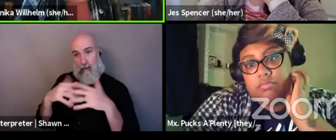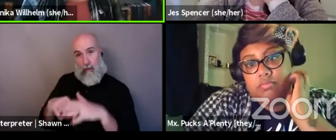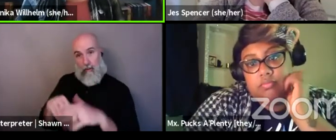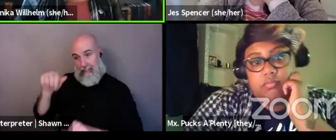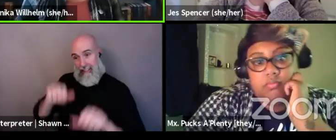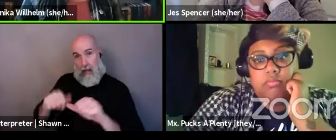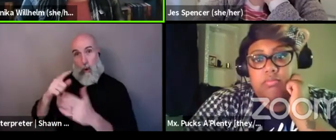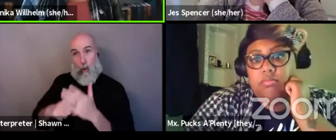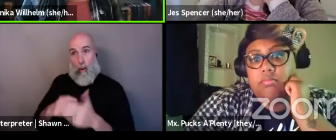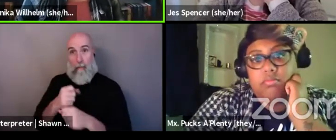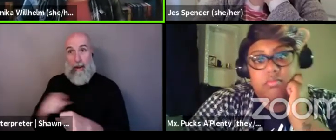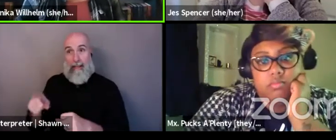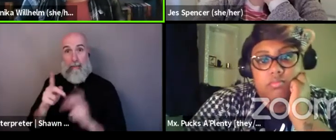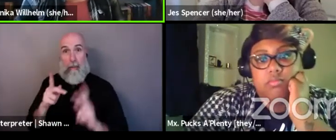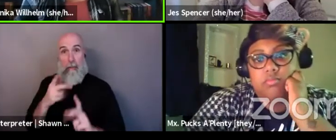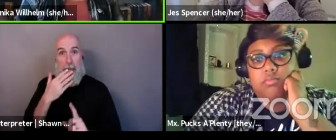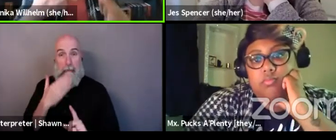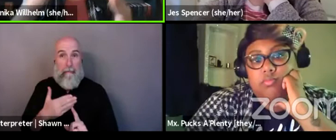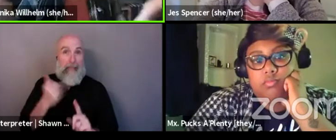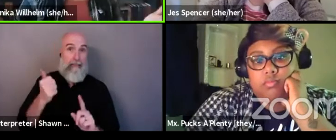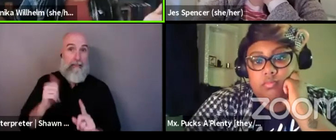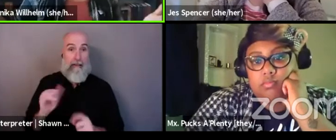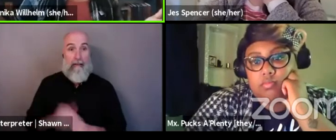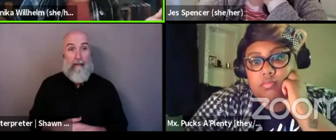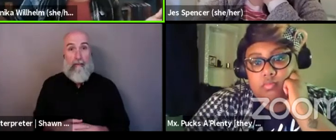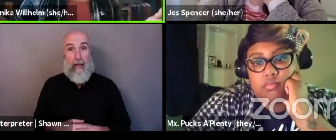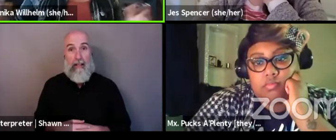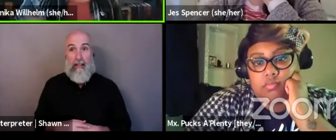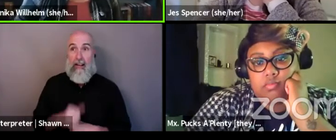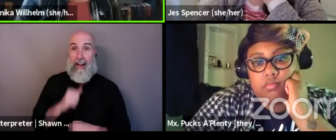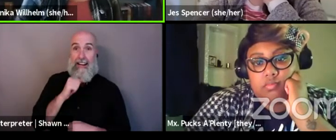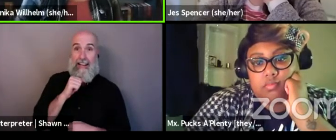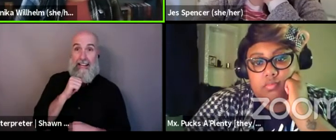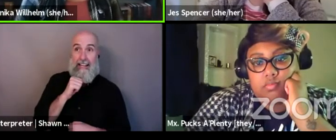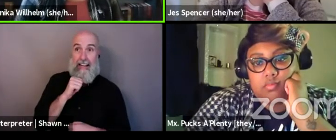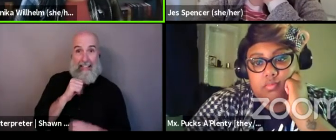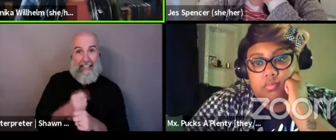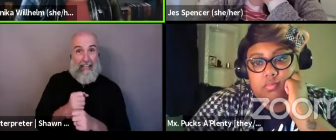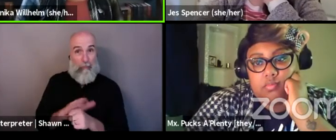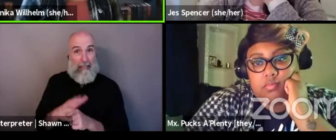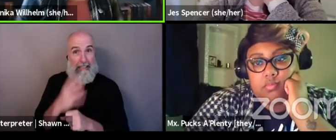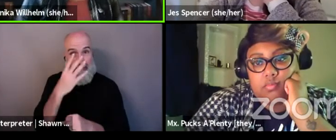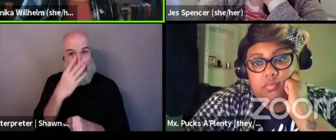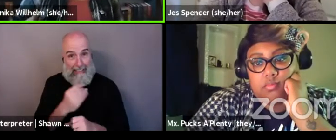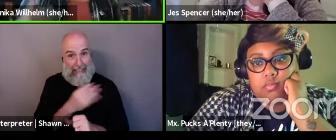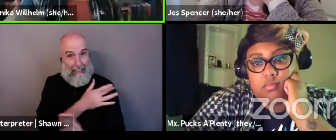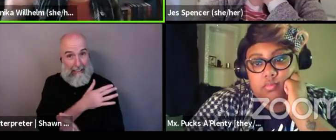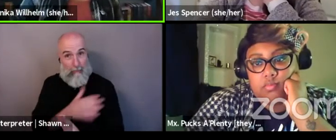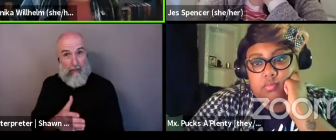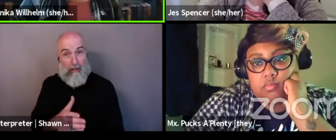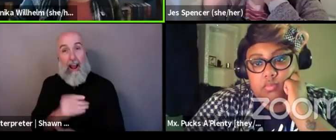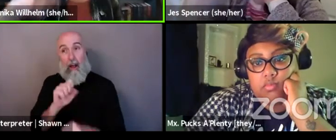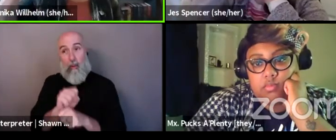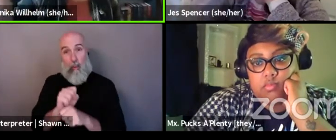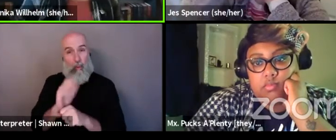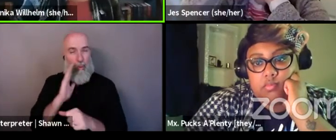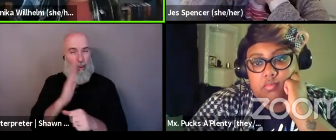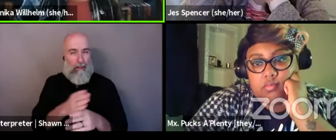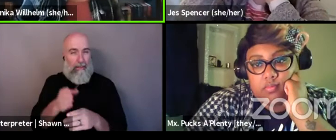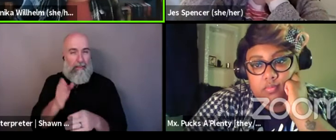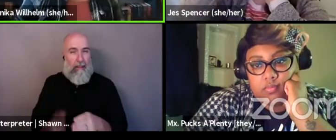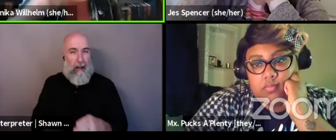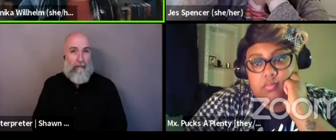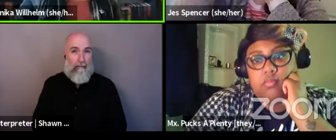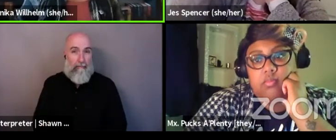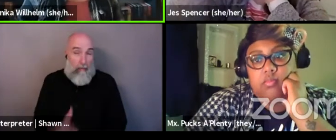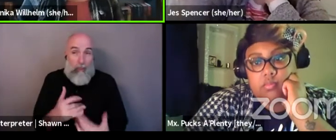what makes people best, like, you know, not sleep depriving them along the way. And the work will still get done. The work will still get